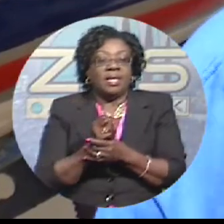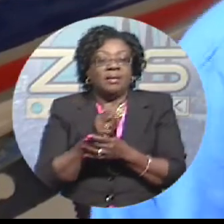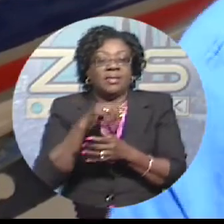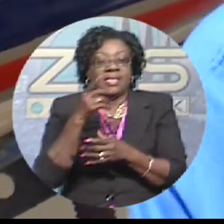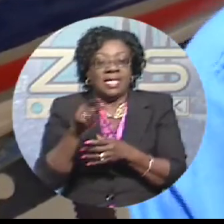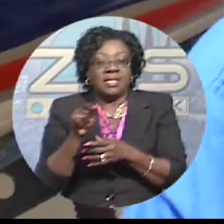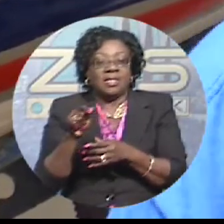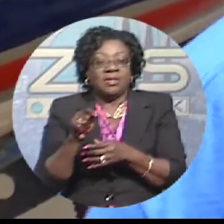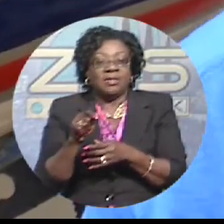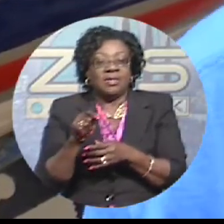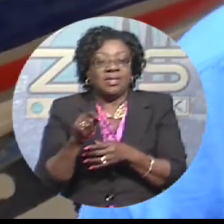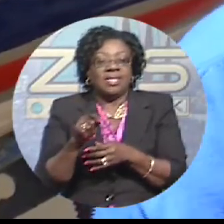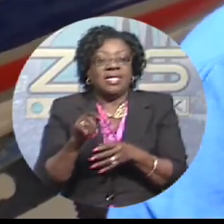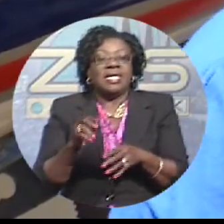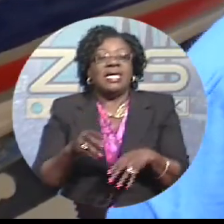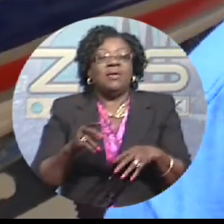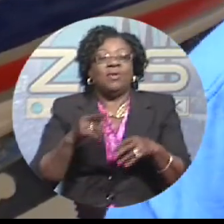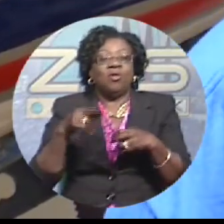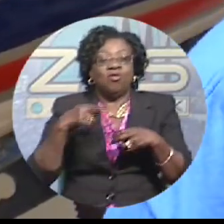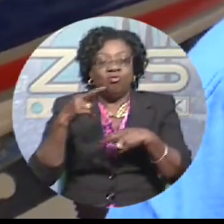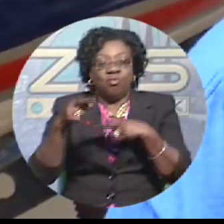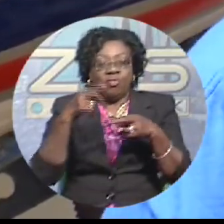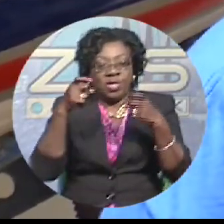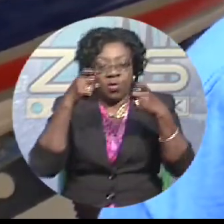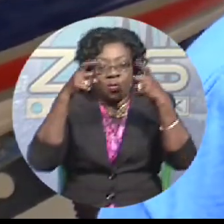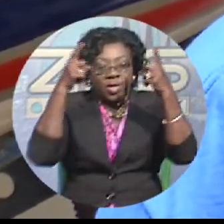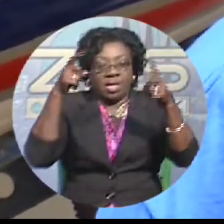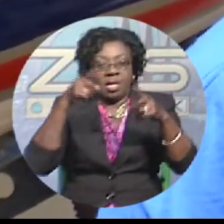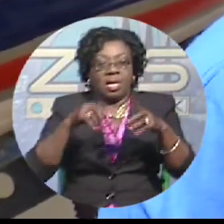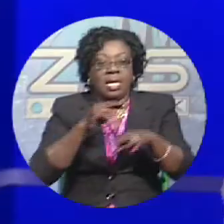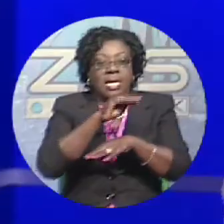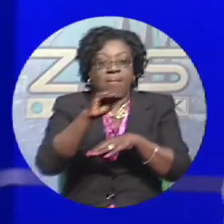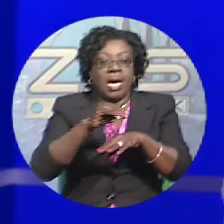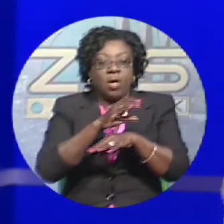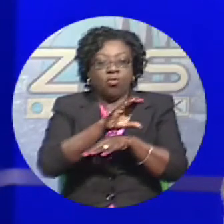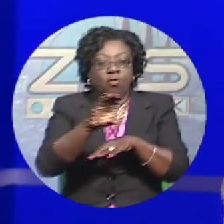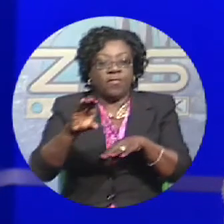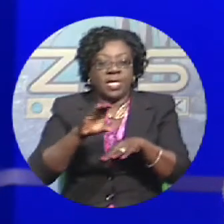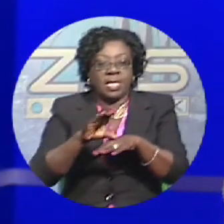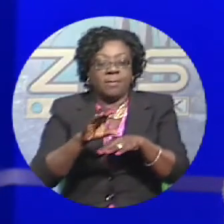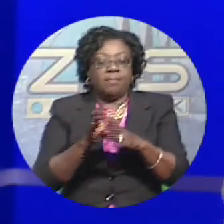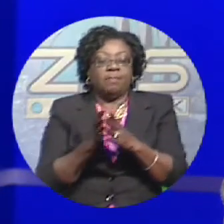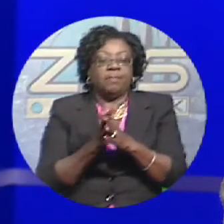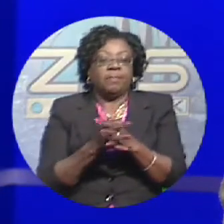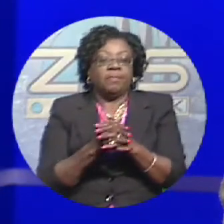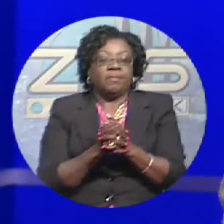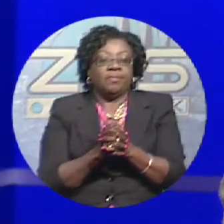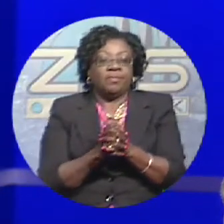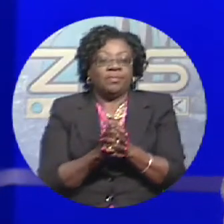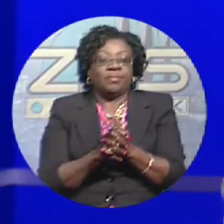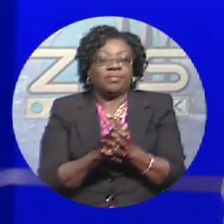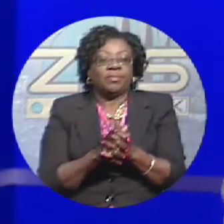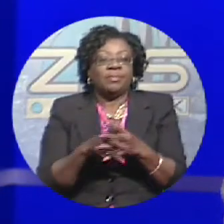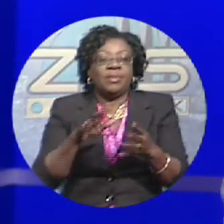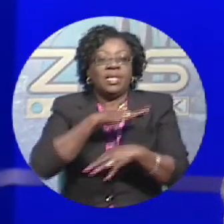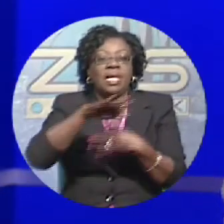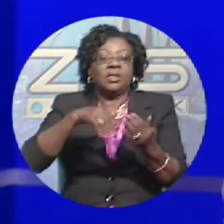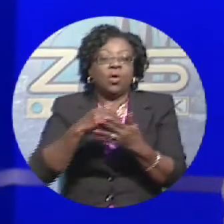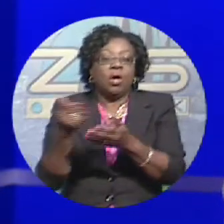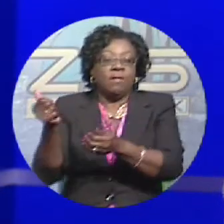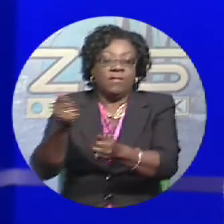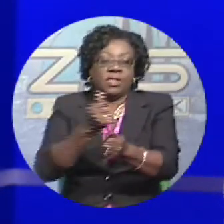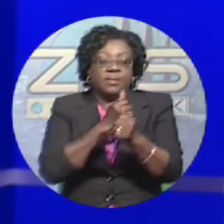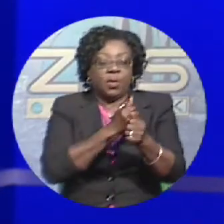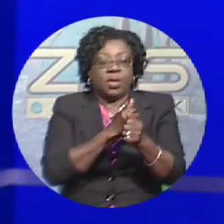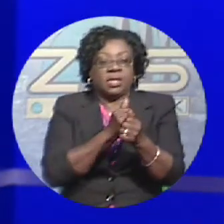you, WG will reign supreme in Mangrove Key. Rev always talking. And that will do it